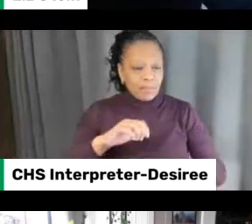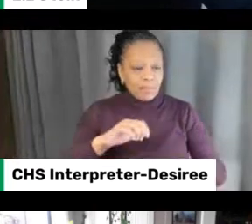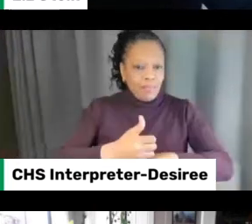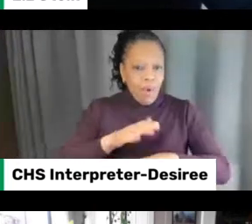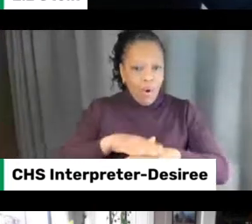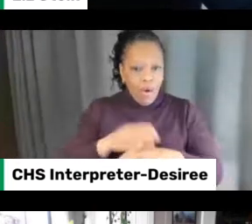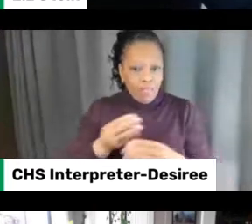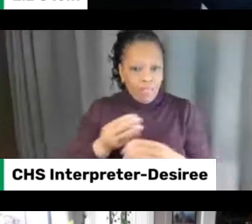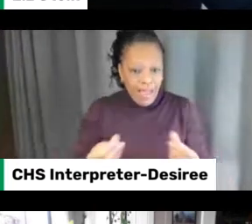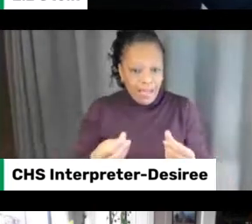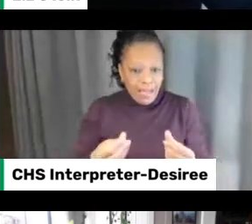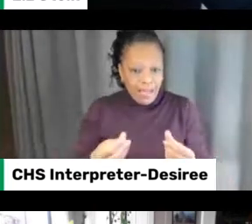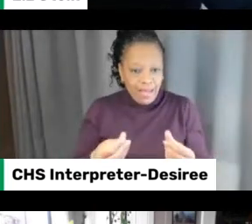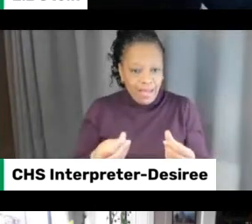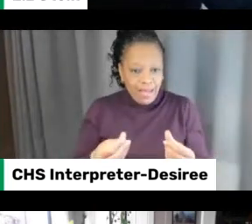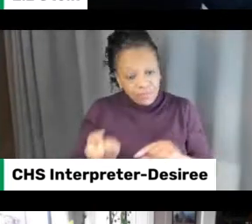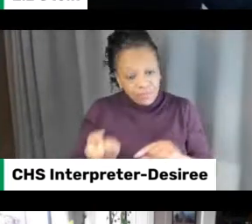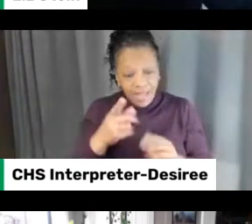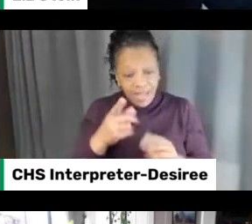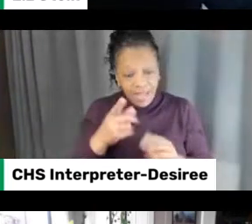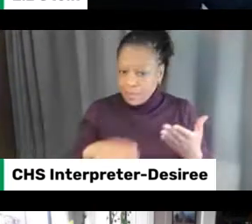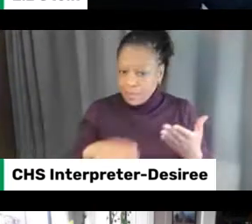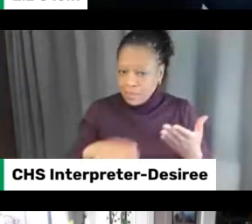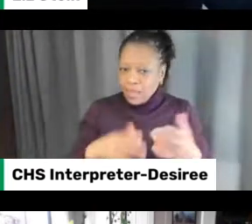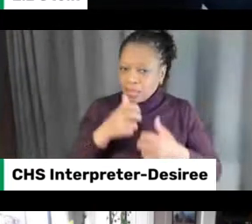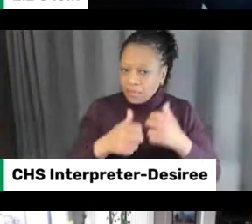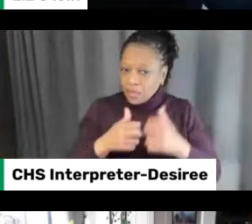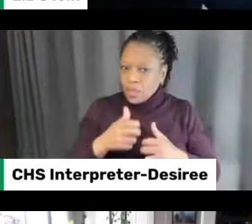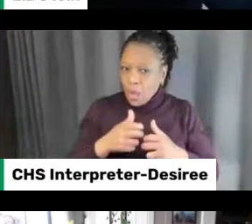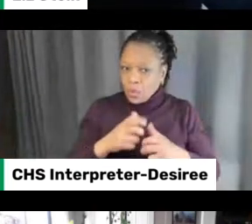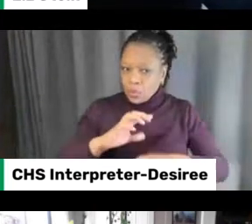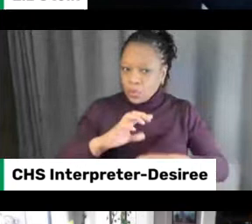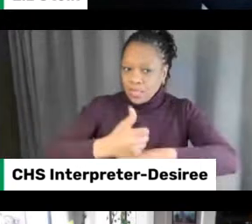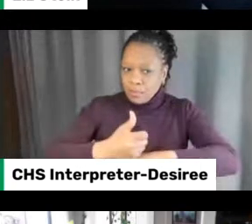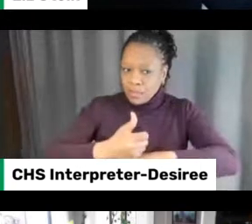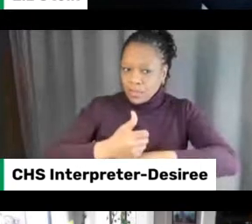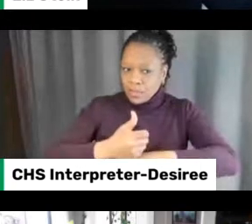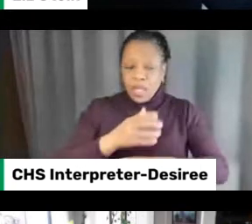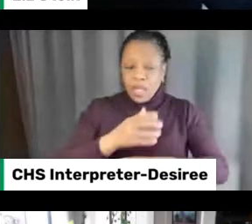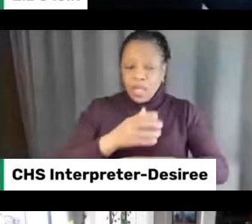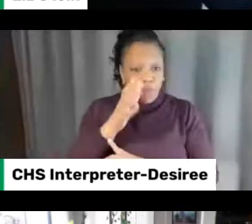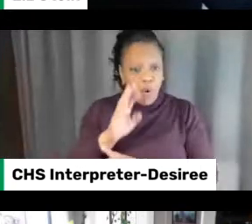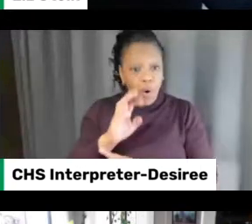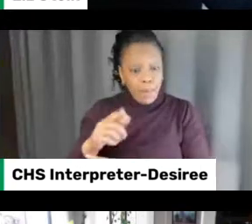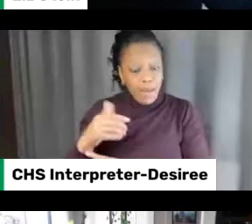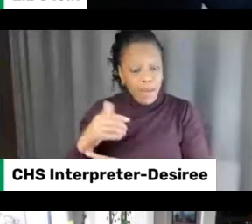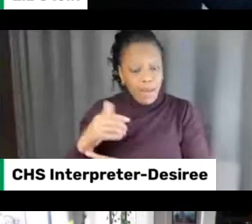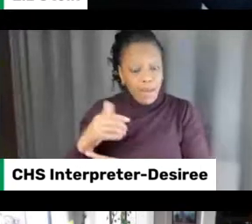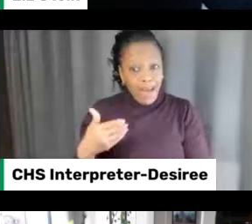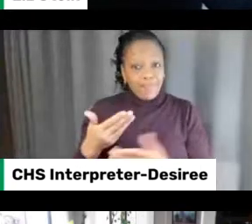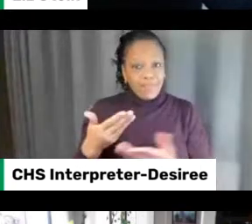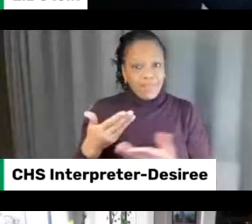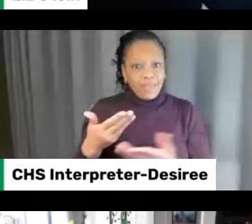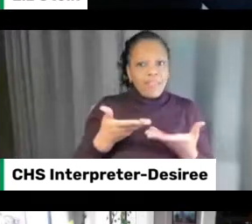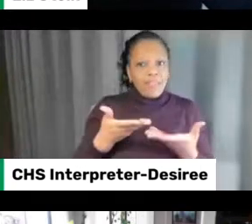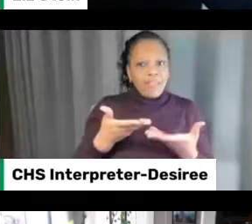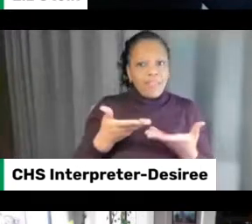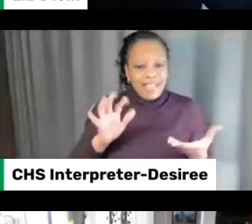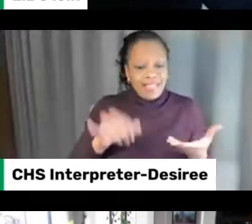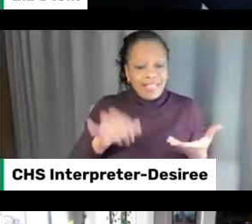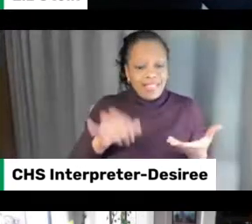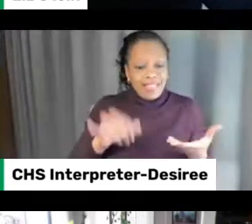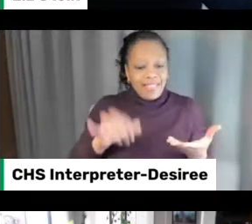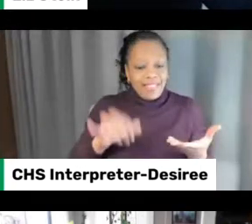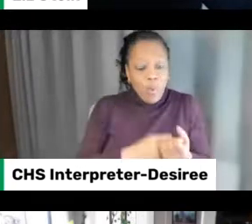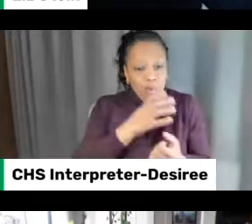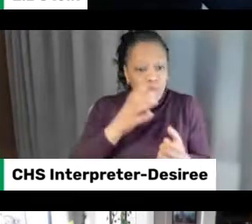those are expensive and difficult to do. And so the Farm Bill has programs that support farmers who are trying to use